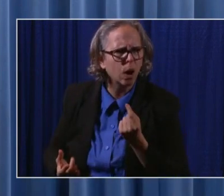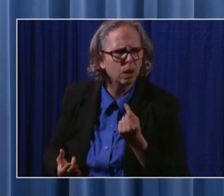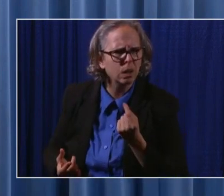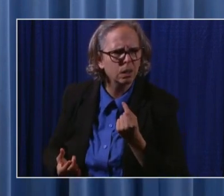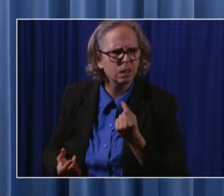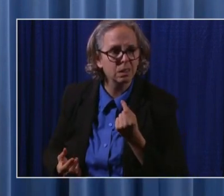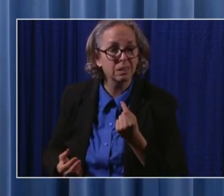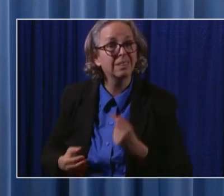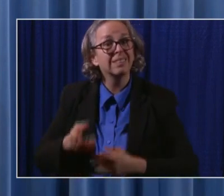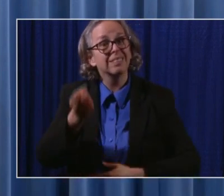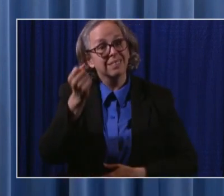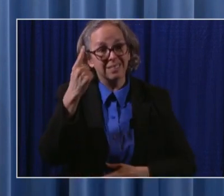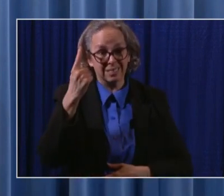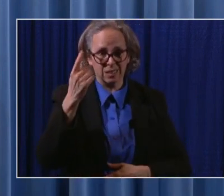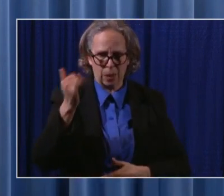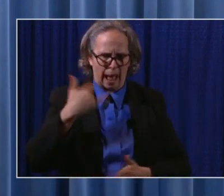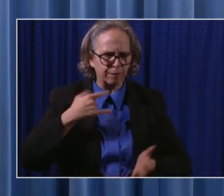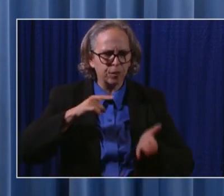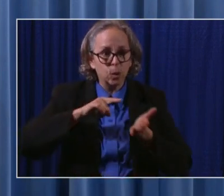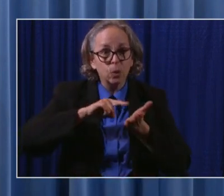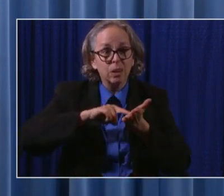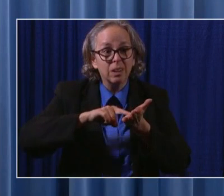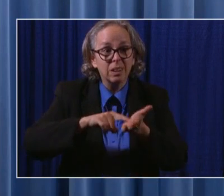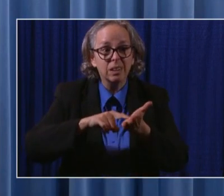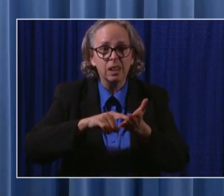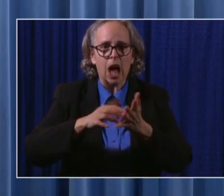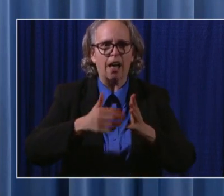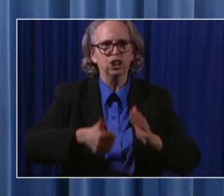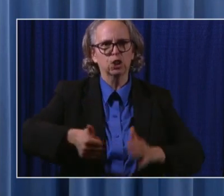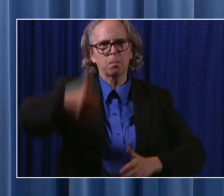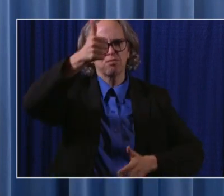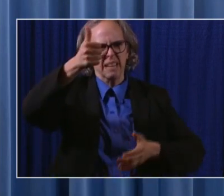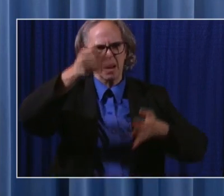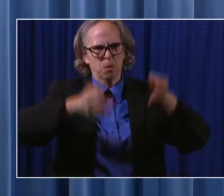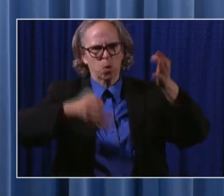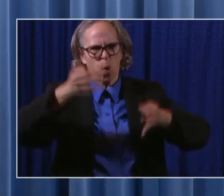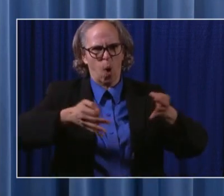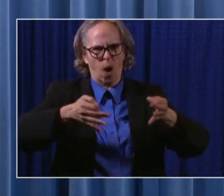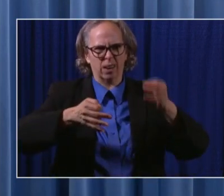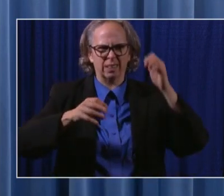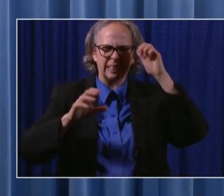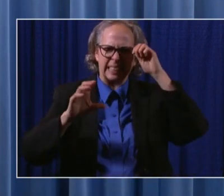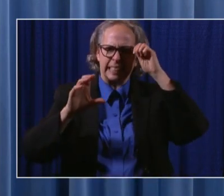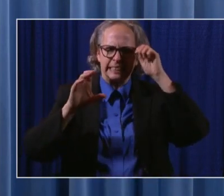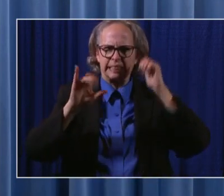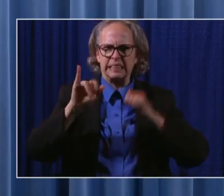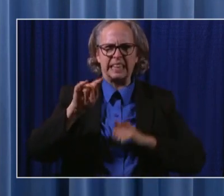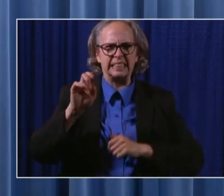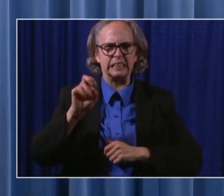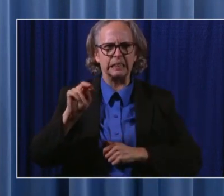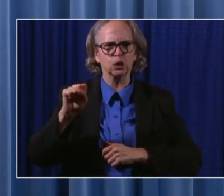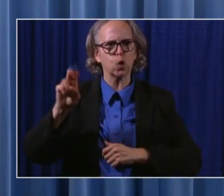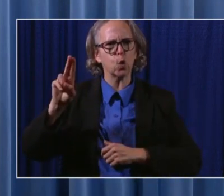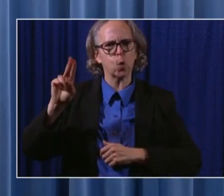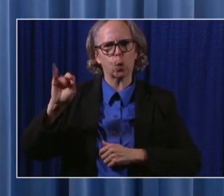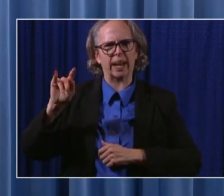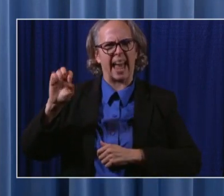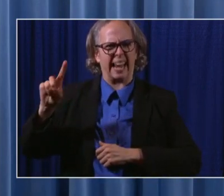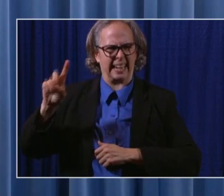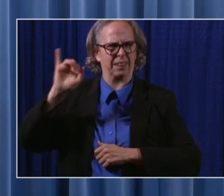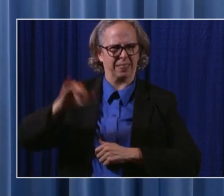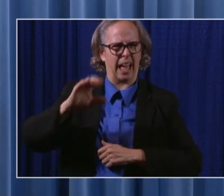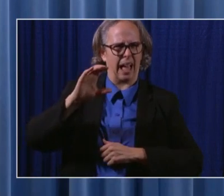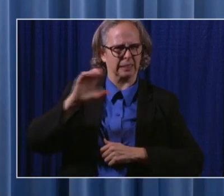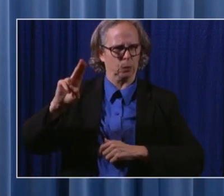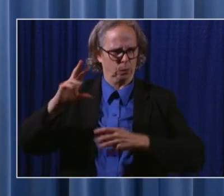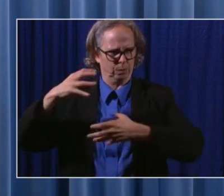case of Citizens United, which took a very expansive view of speech, political speech, and equated it